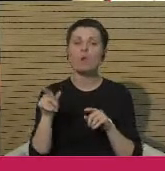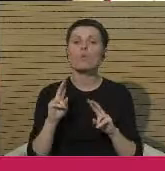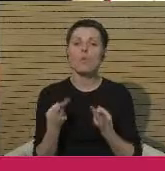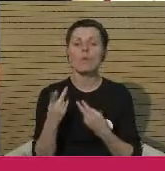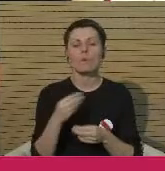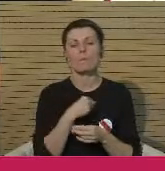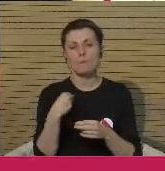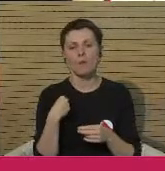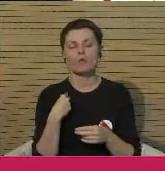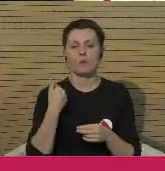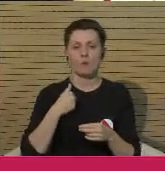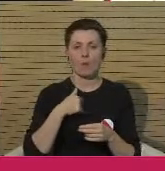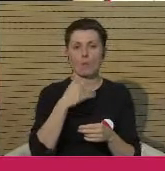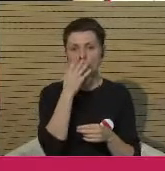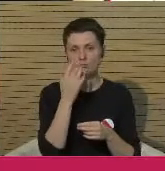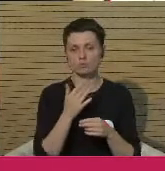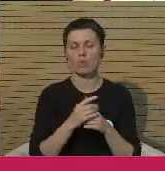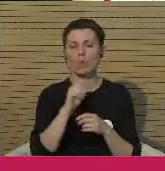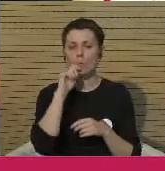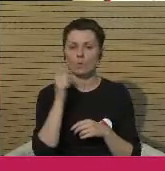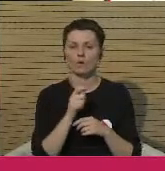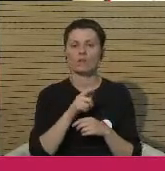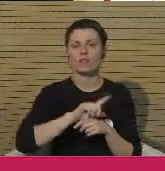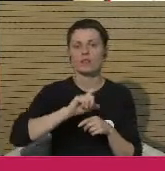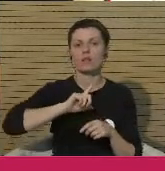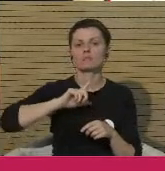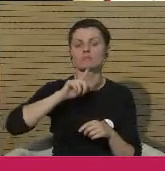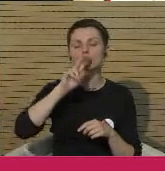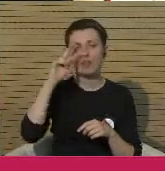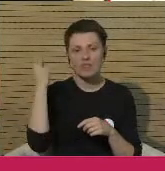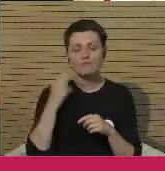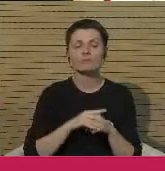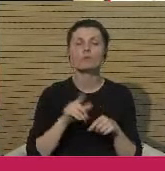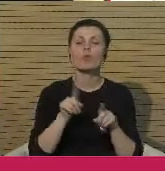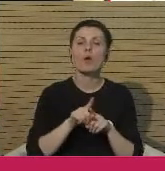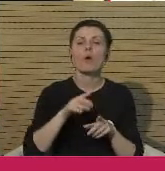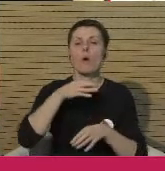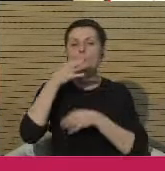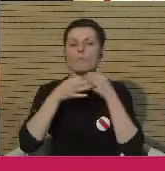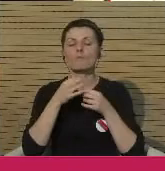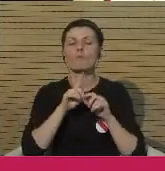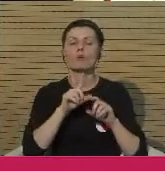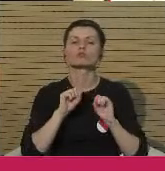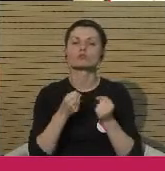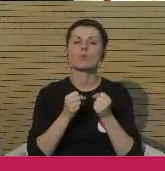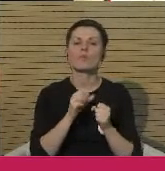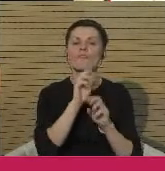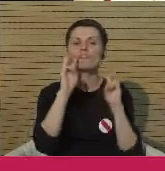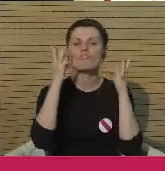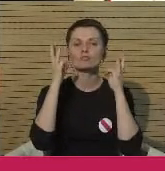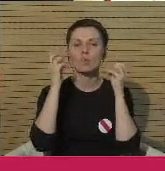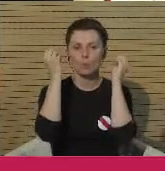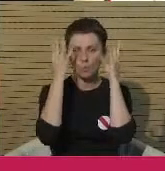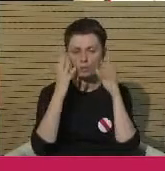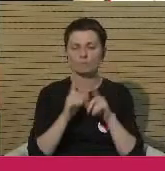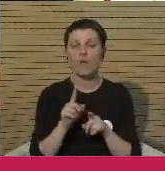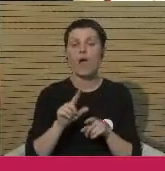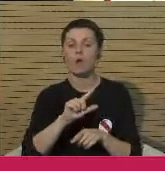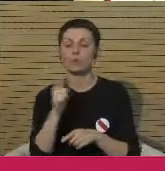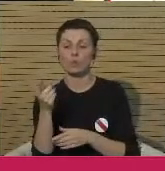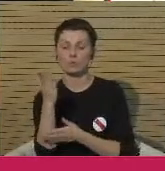and writers from Lithuania, Belarus, Ukraine. We'll talk about the activities of